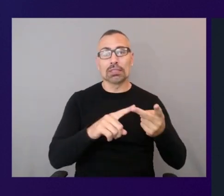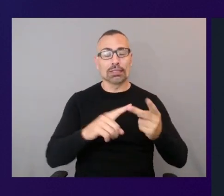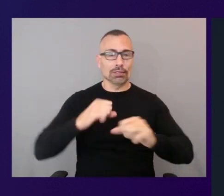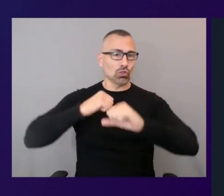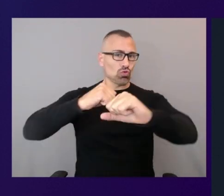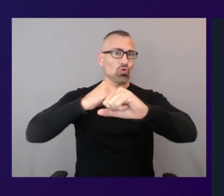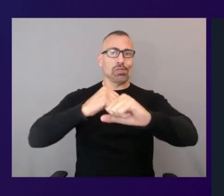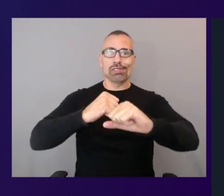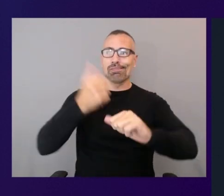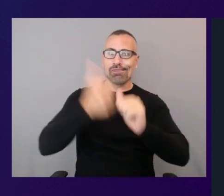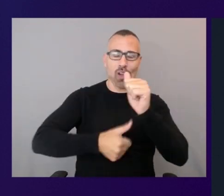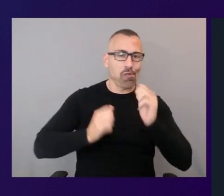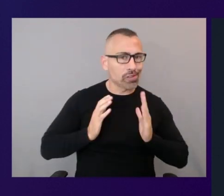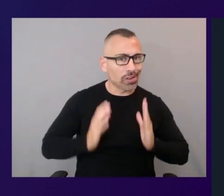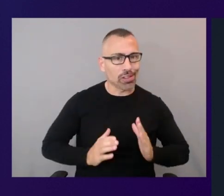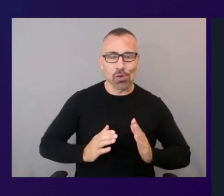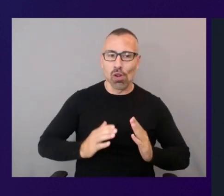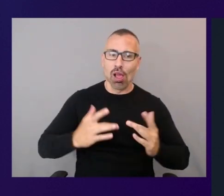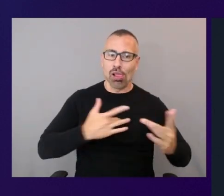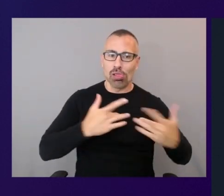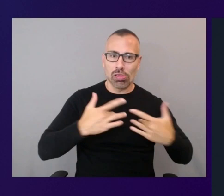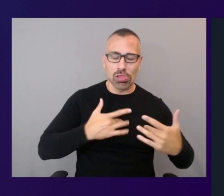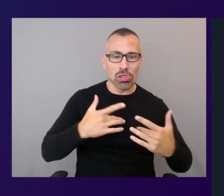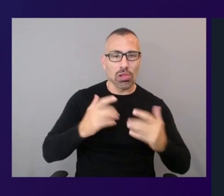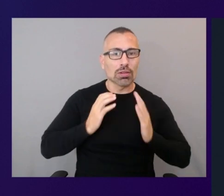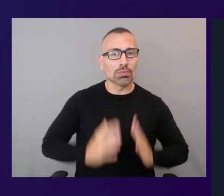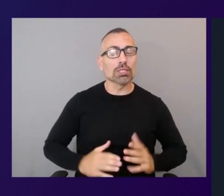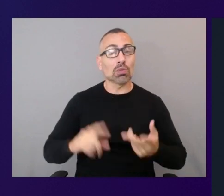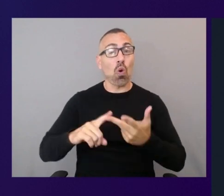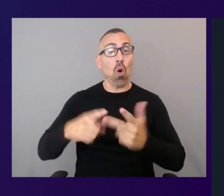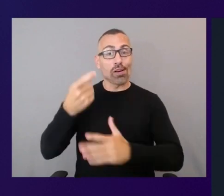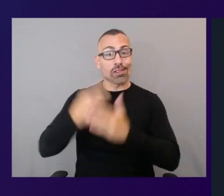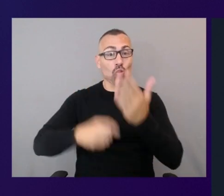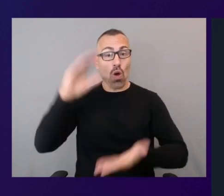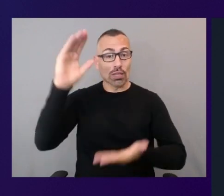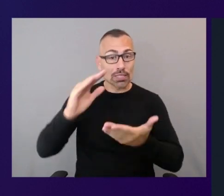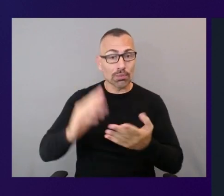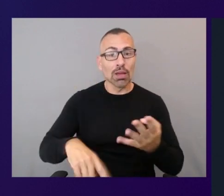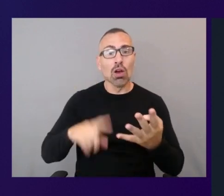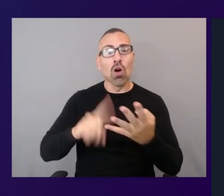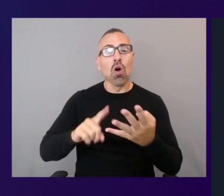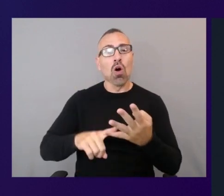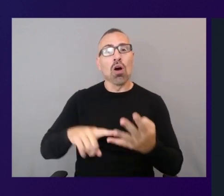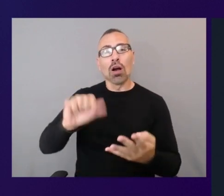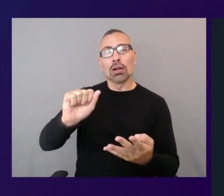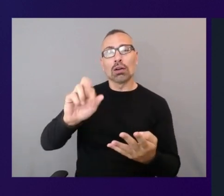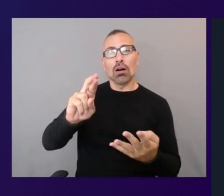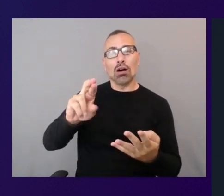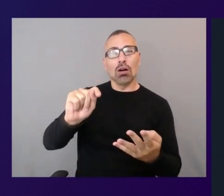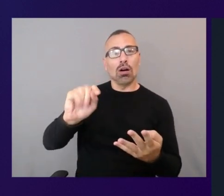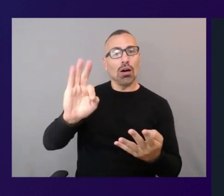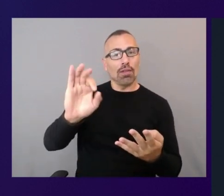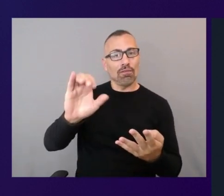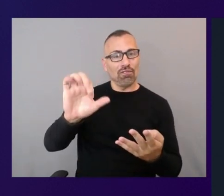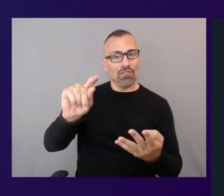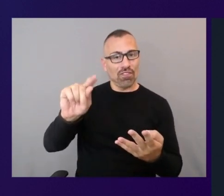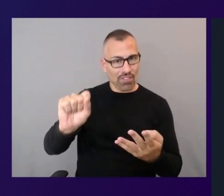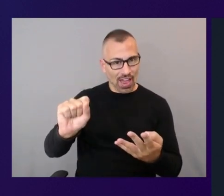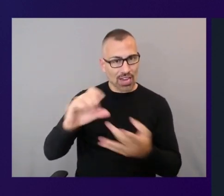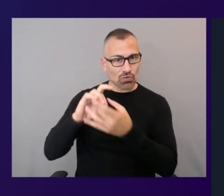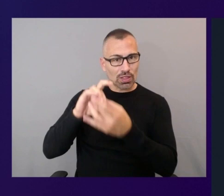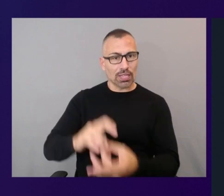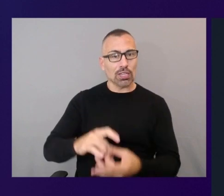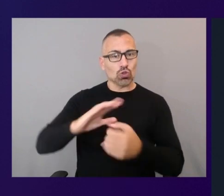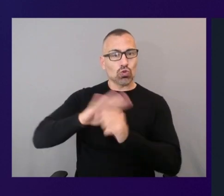customer, whether it's cutting costs or artifacts of the pandemic. One of the things that people have been saying to me a lot recently is